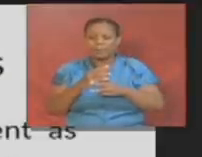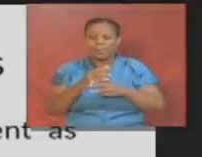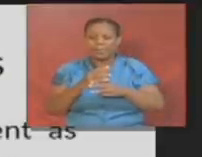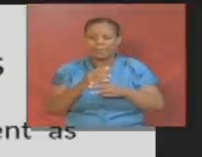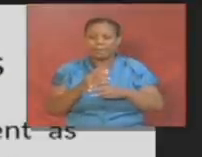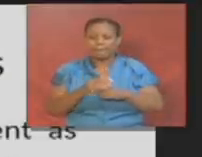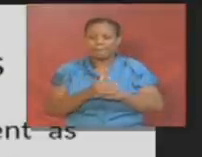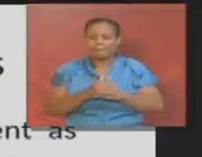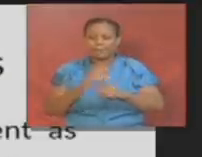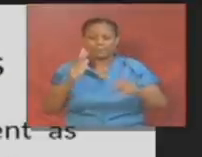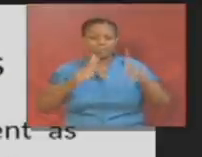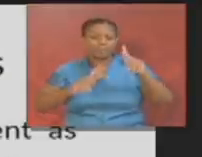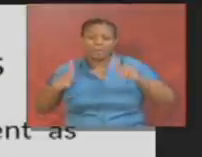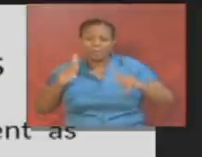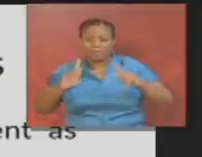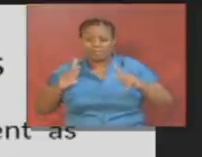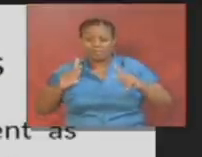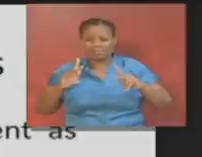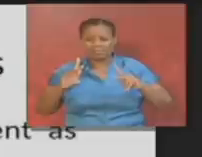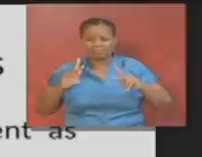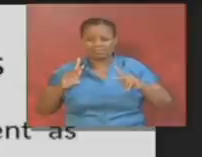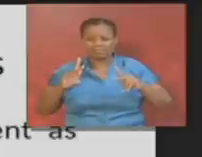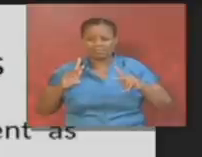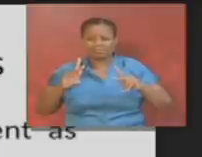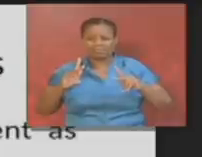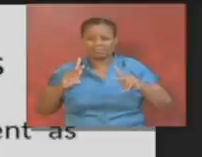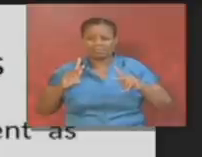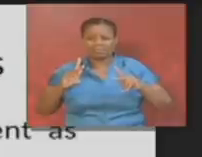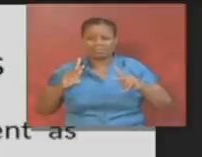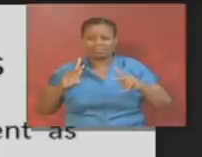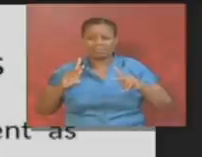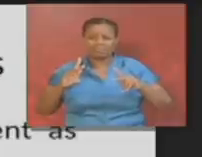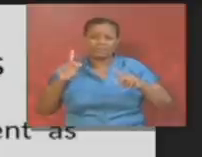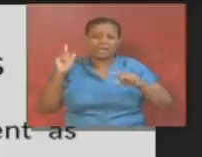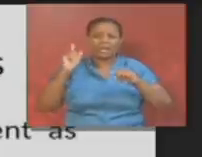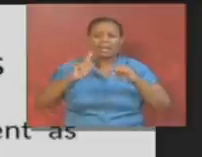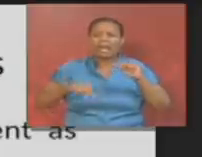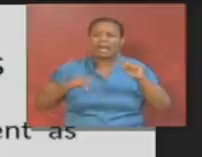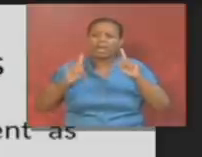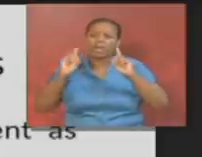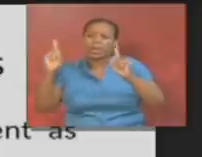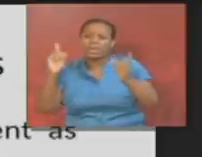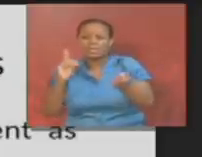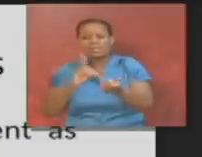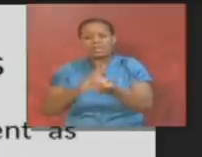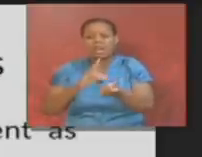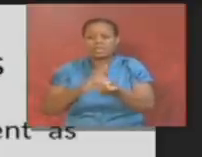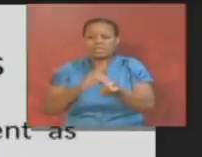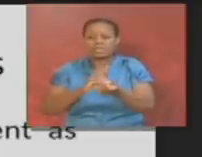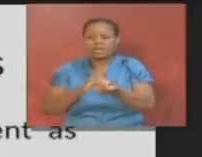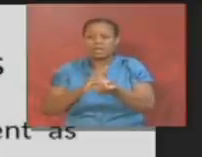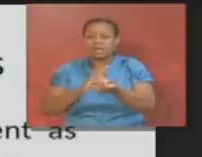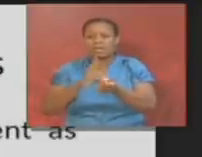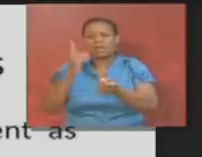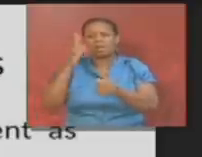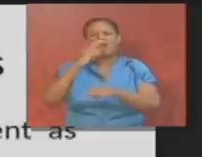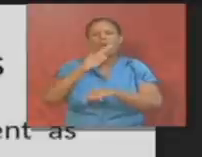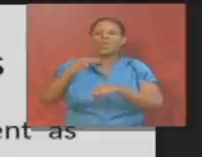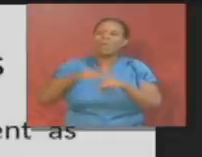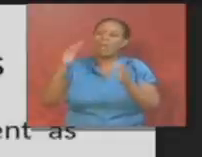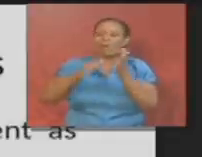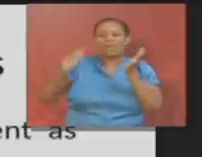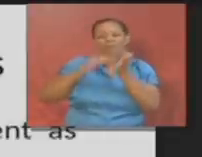patients have not been able to go to their healthcare facility for regular checkups for various reasons.